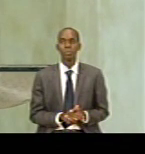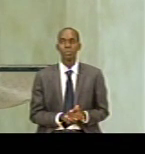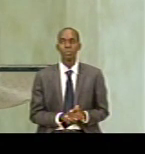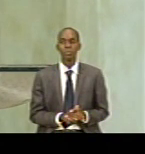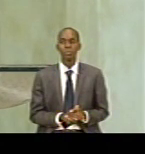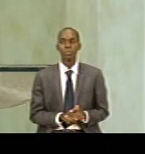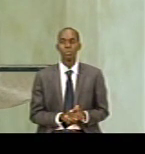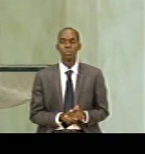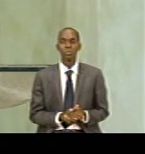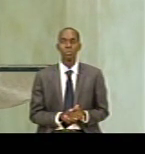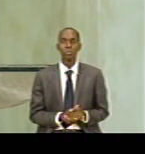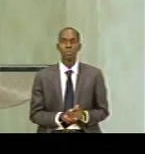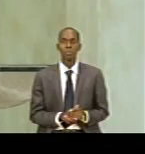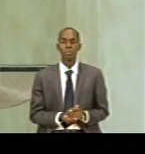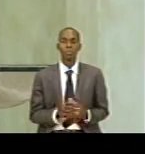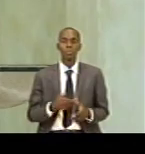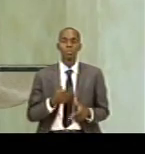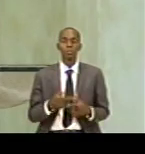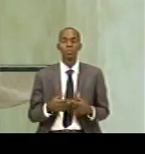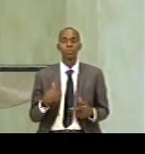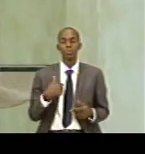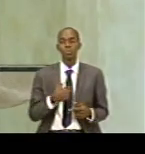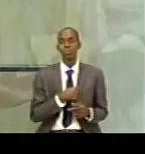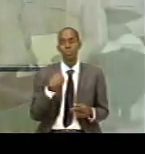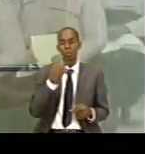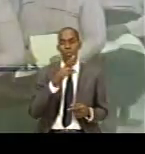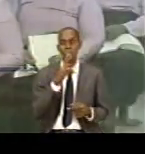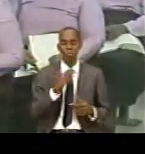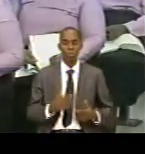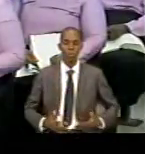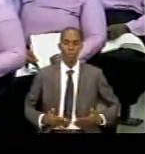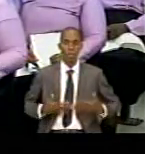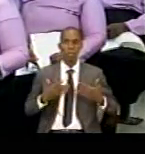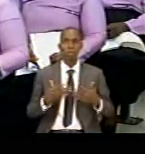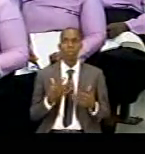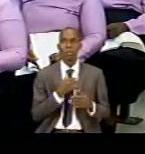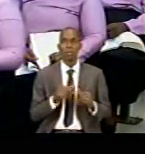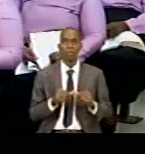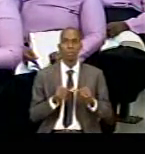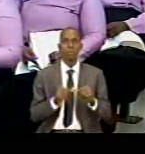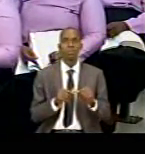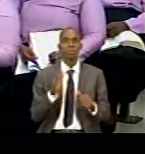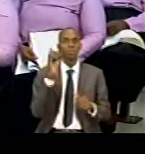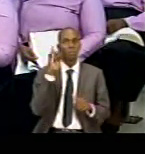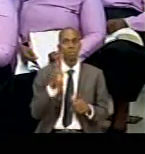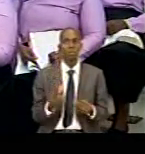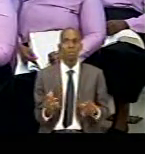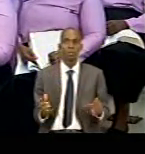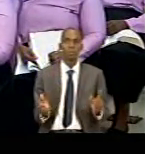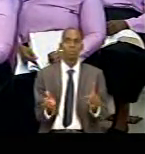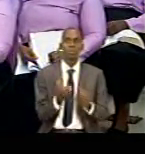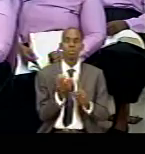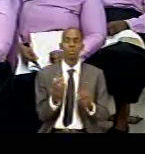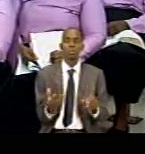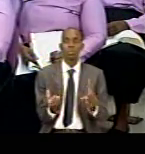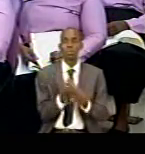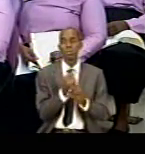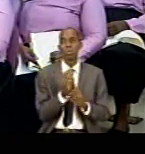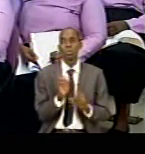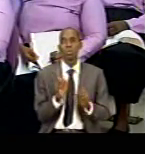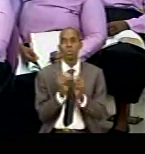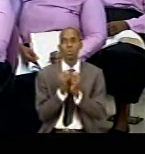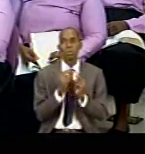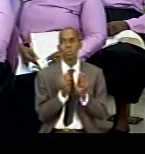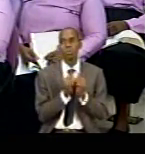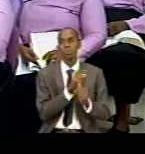Then we which are alive and remain shall be caught up together with the Lord